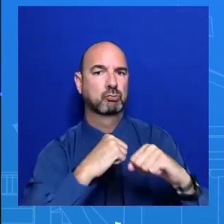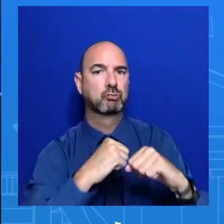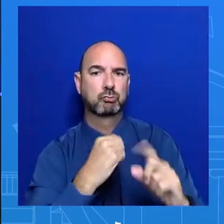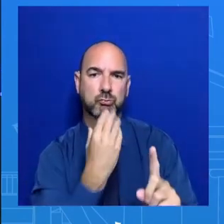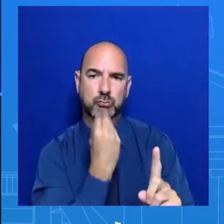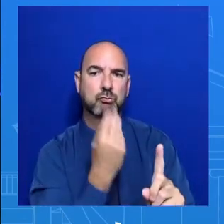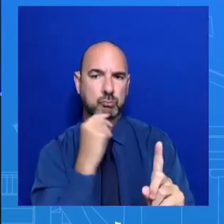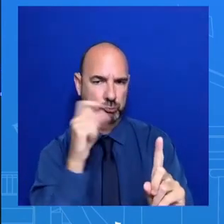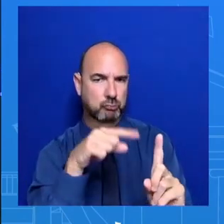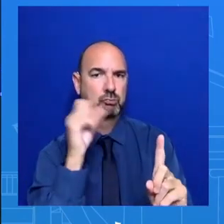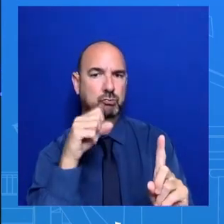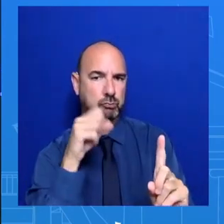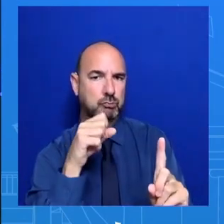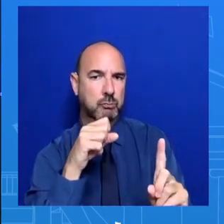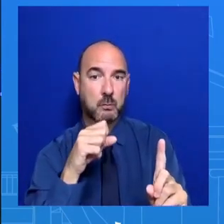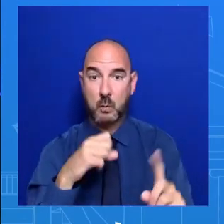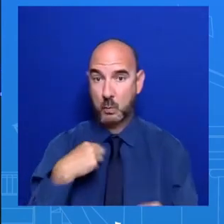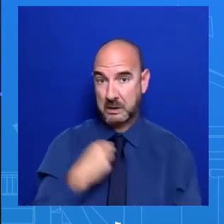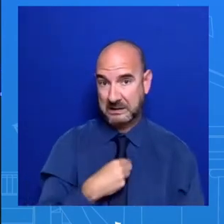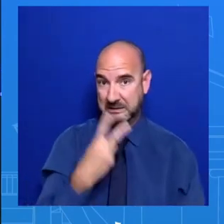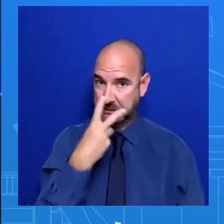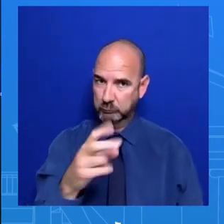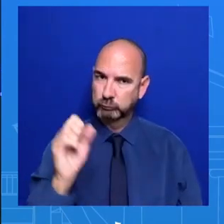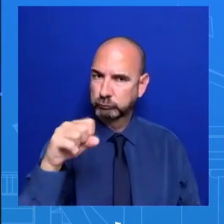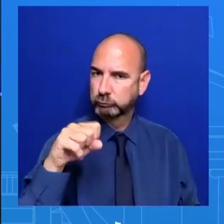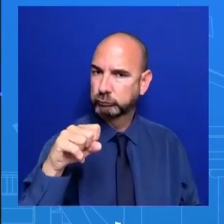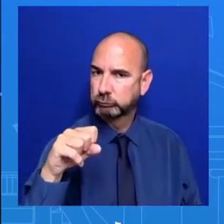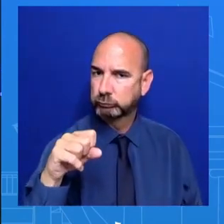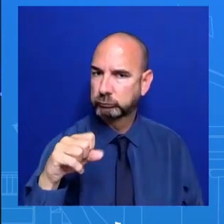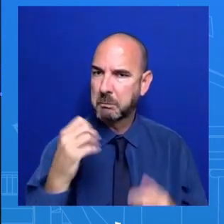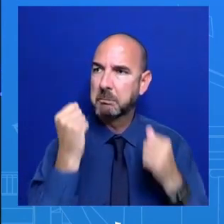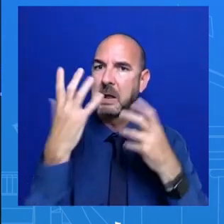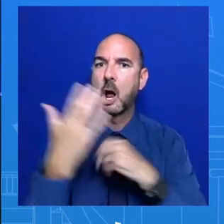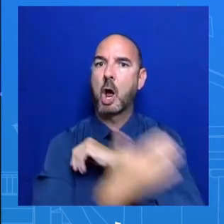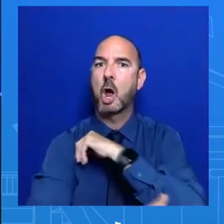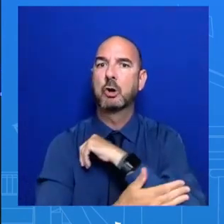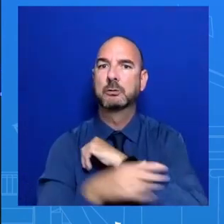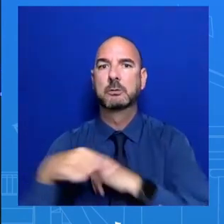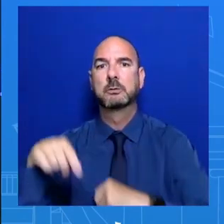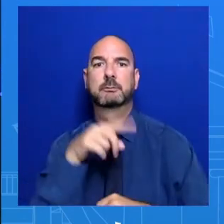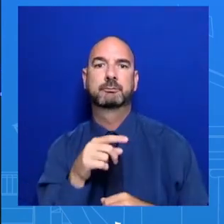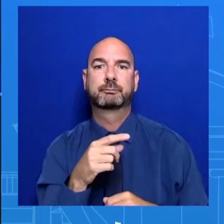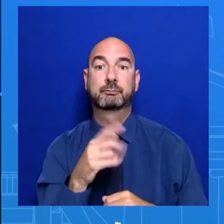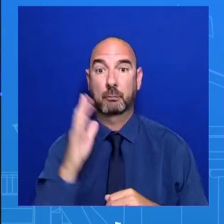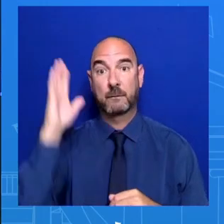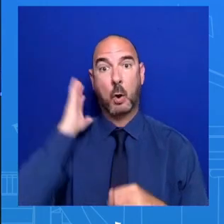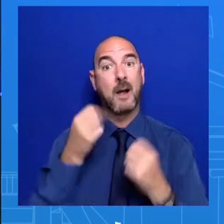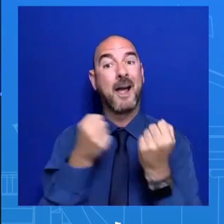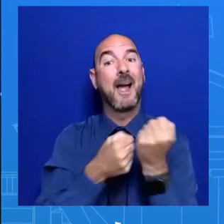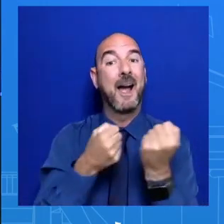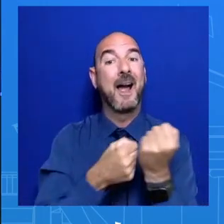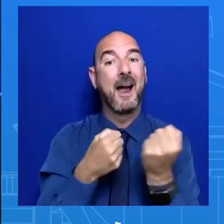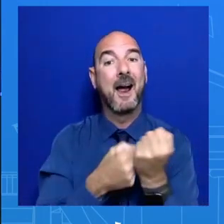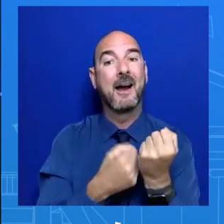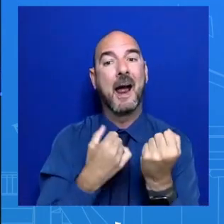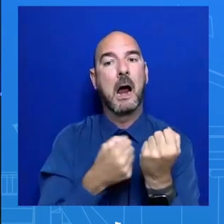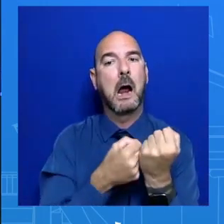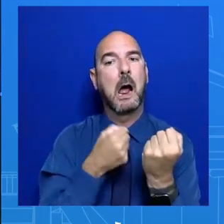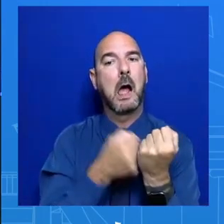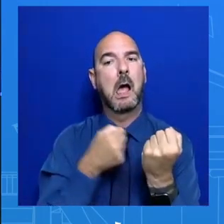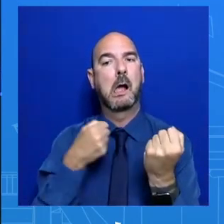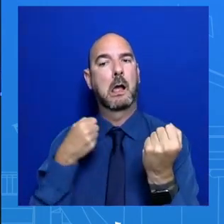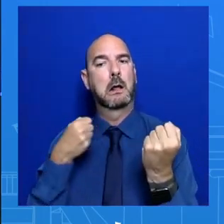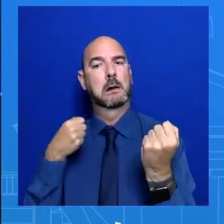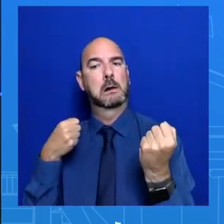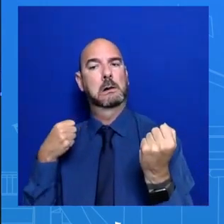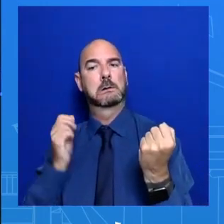have seen a growing chorus of voices, including voices that had previously been in support of Israel, drift in another direction. That is of concern to